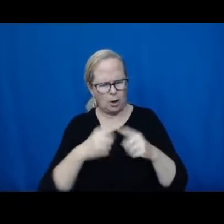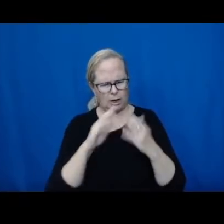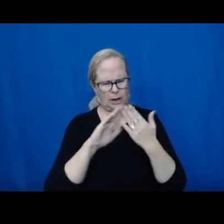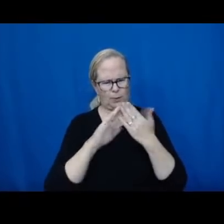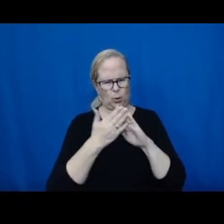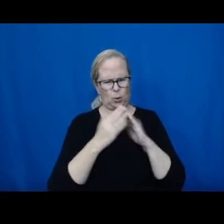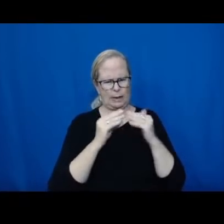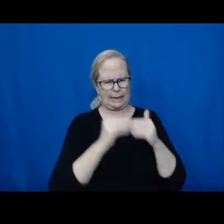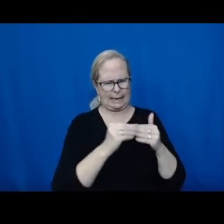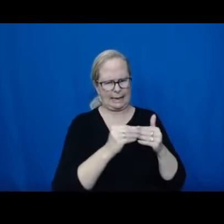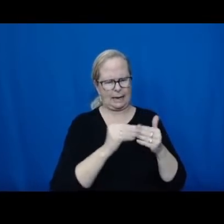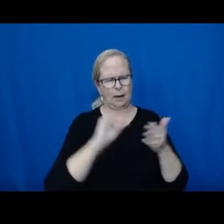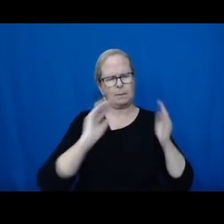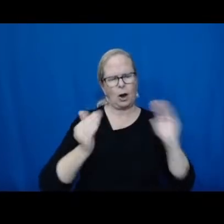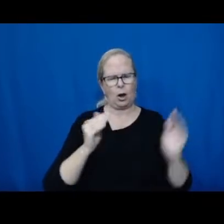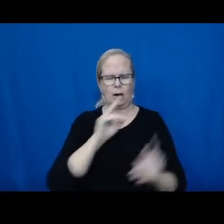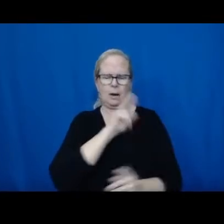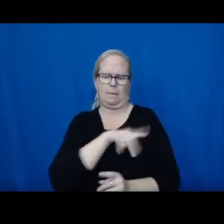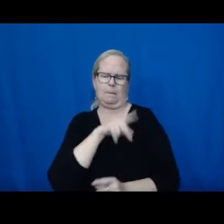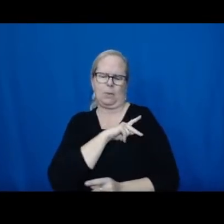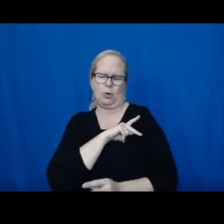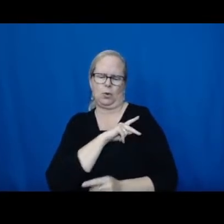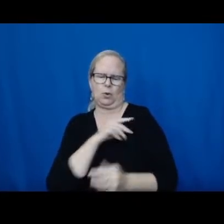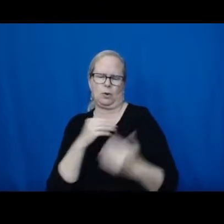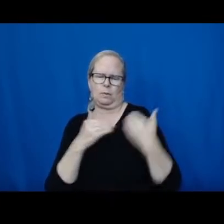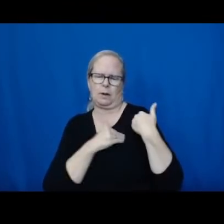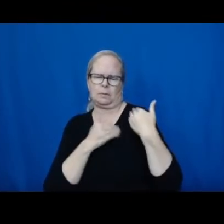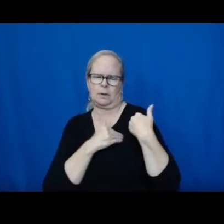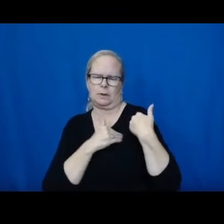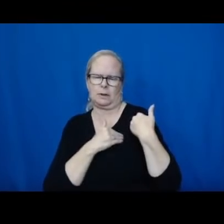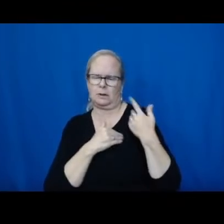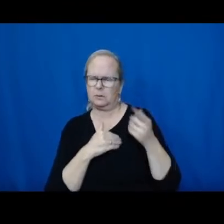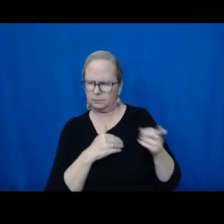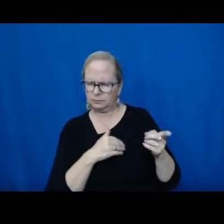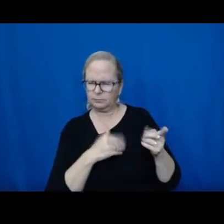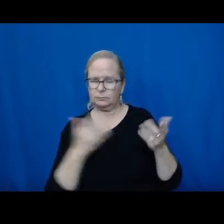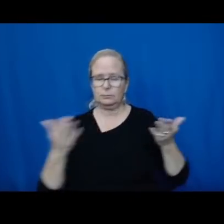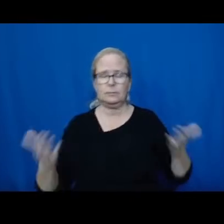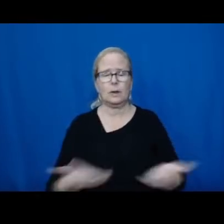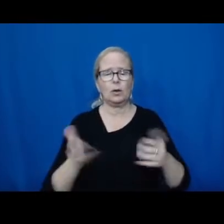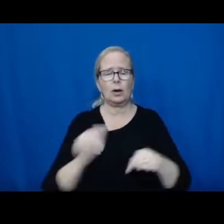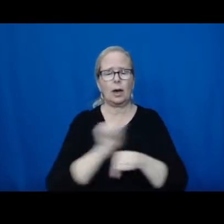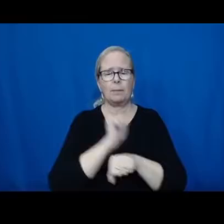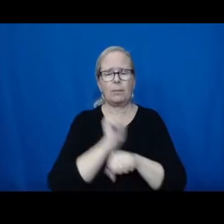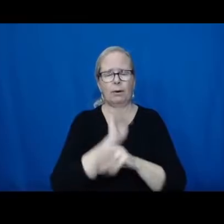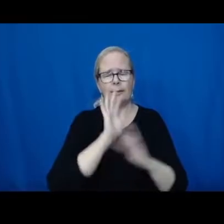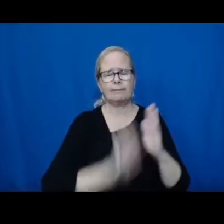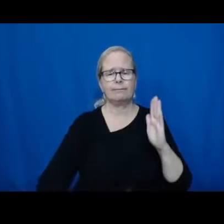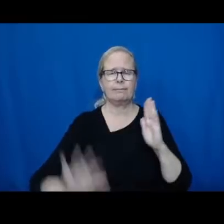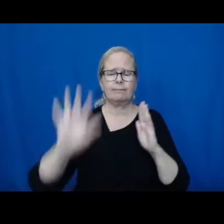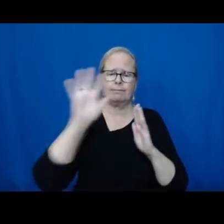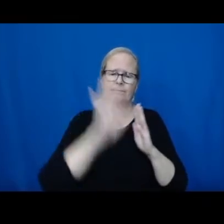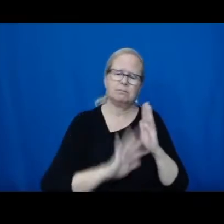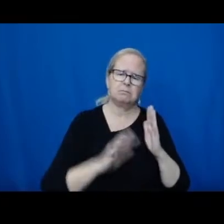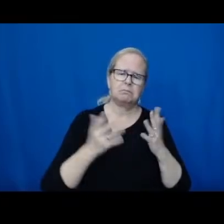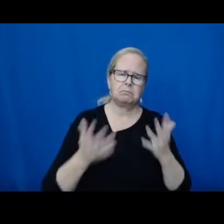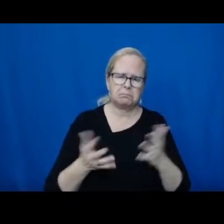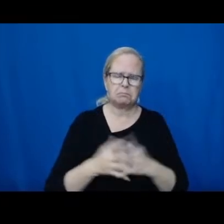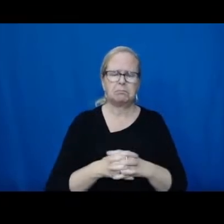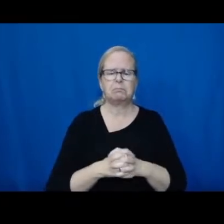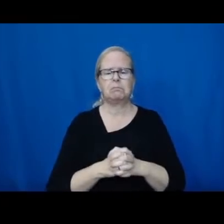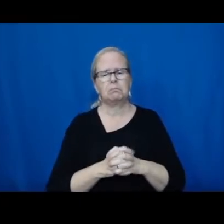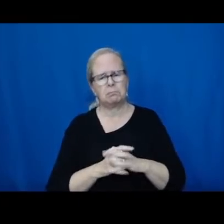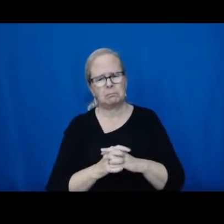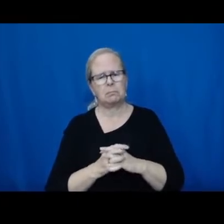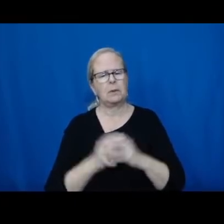being, I think for a lot of folks who have taken a lot of the public health measures very seriously, feeling very shamed